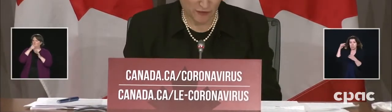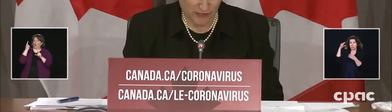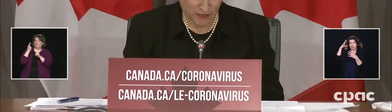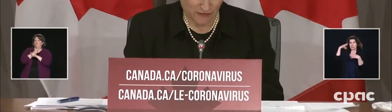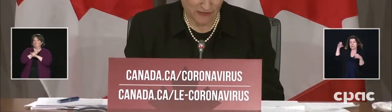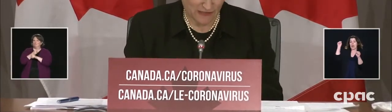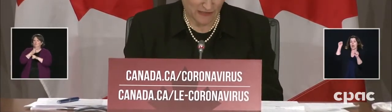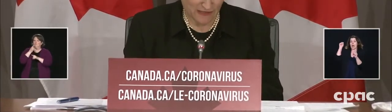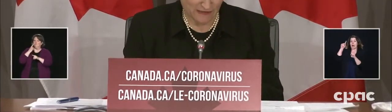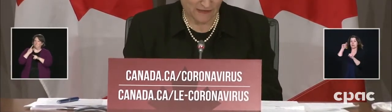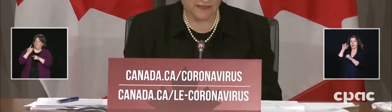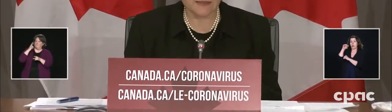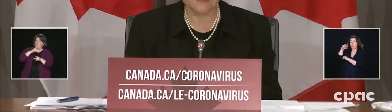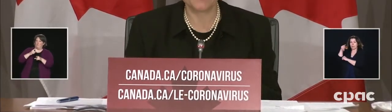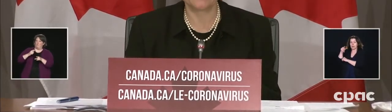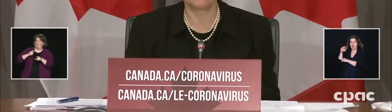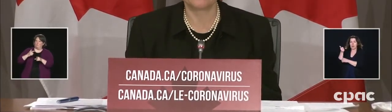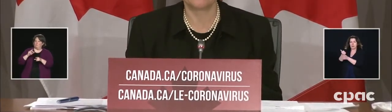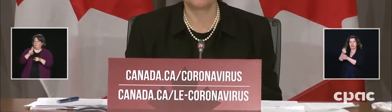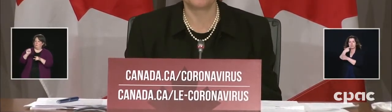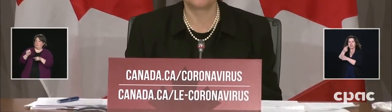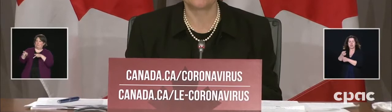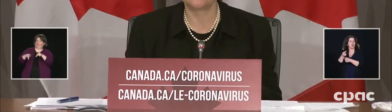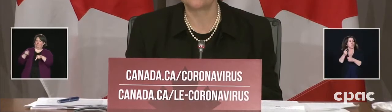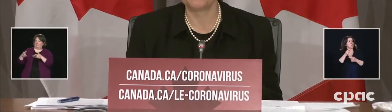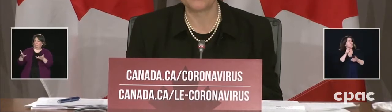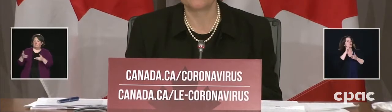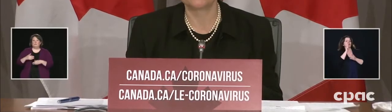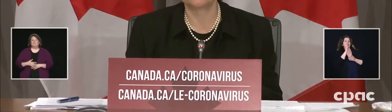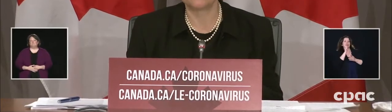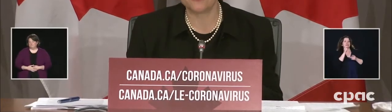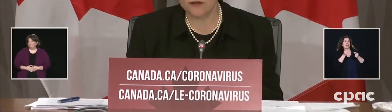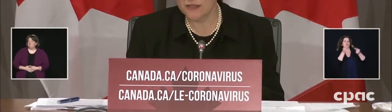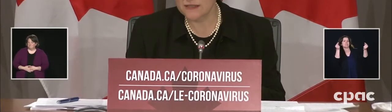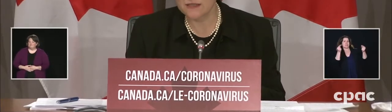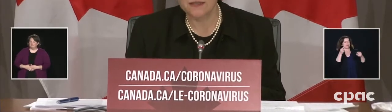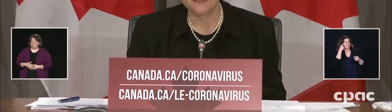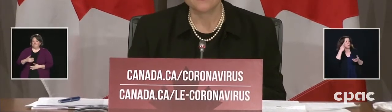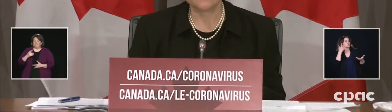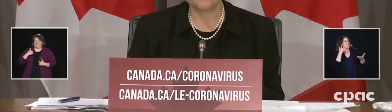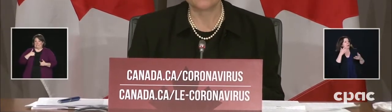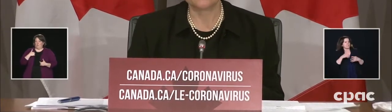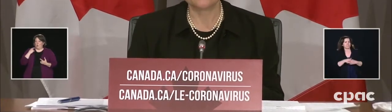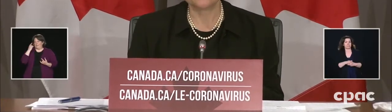Thanks for the question, Lee. And it's something that I have been thinking about a lot.